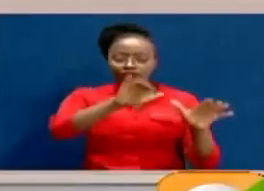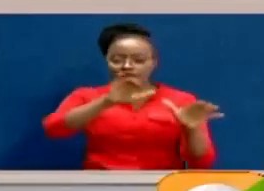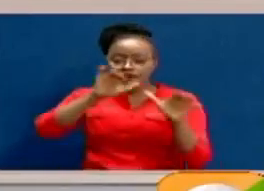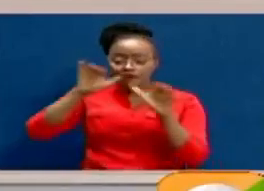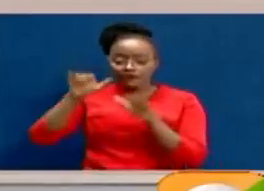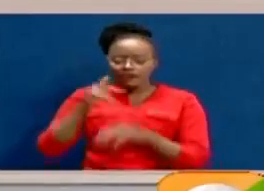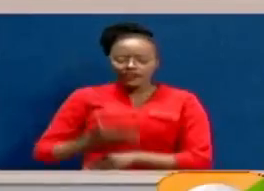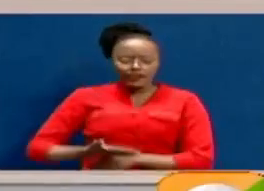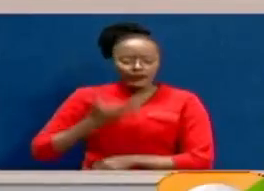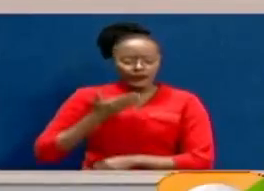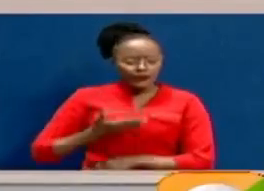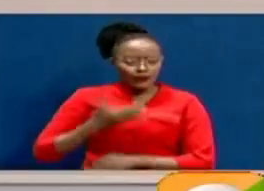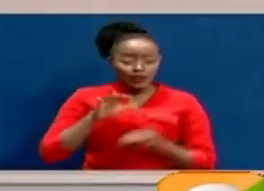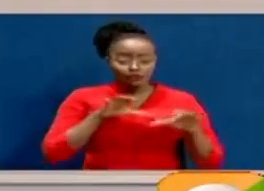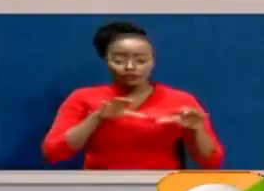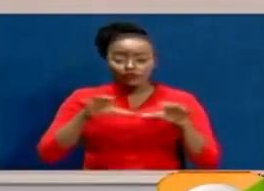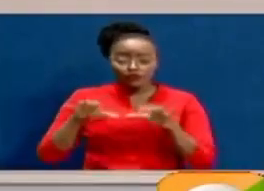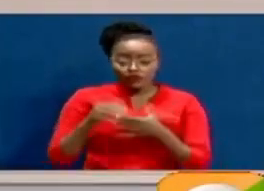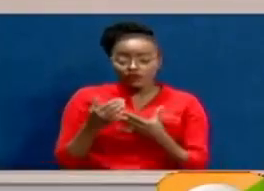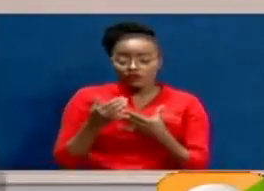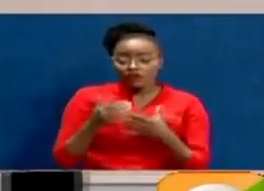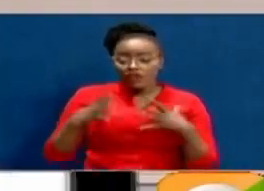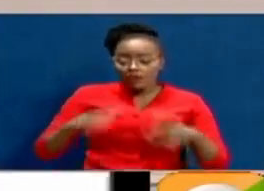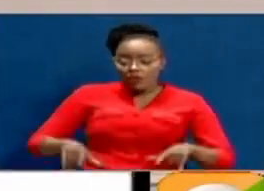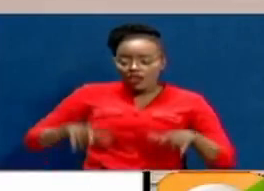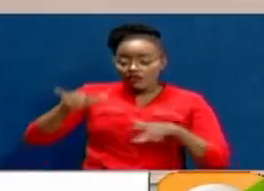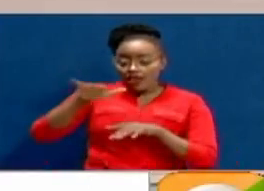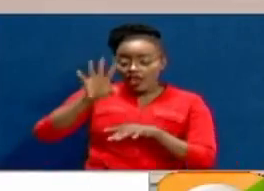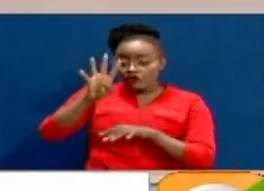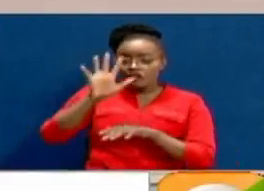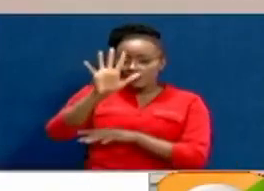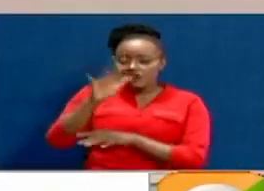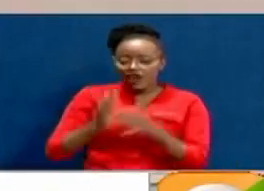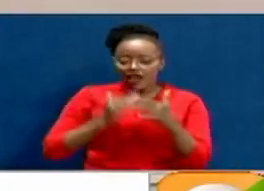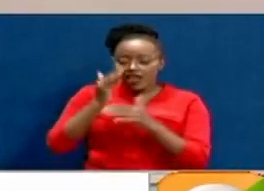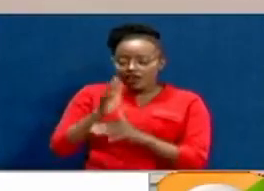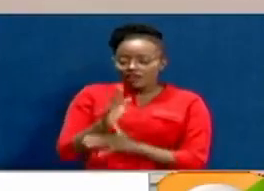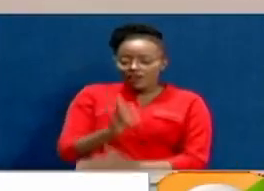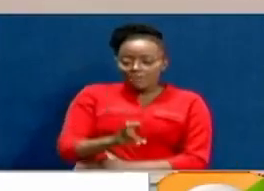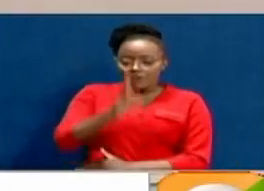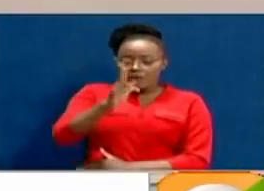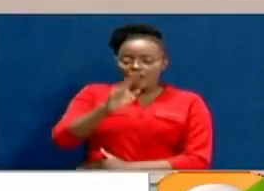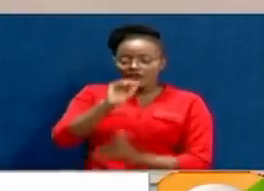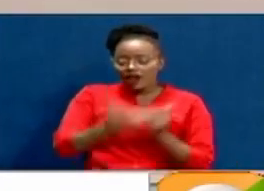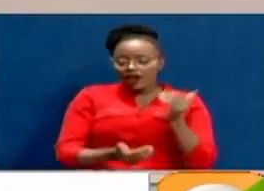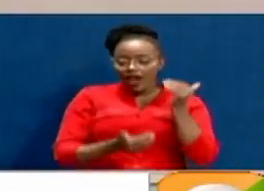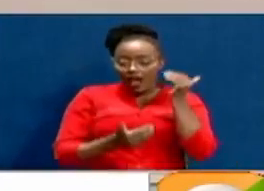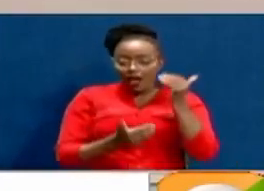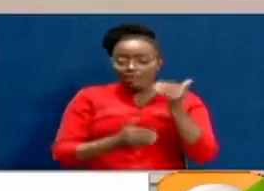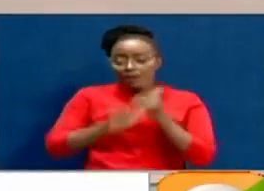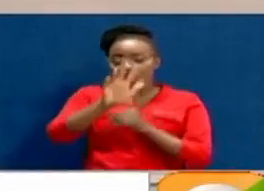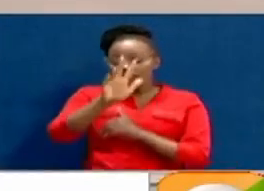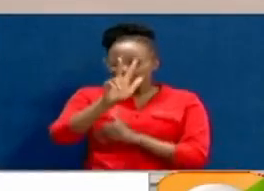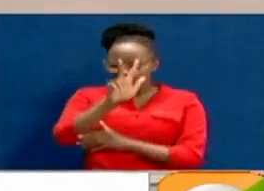Now, it was anger and frustration for Githurai residents after a stray bullet claimed the life of a